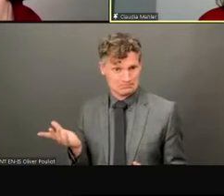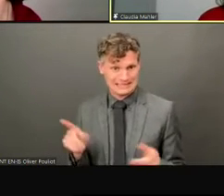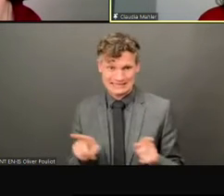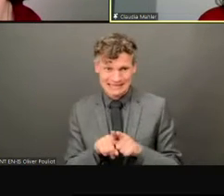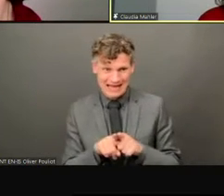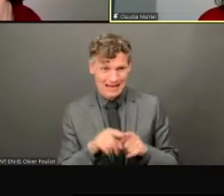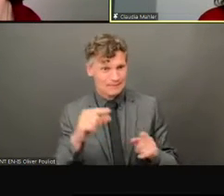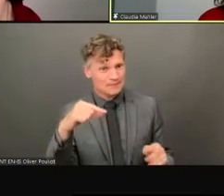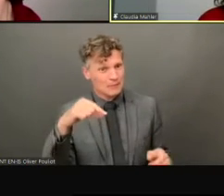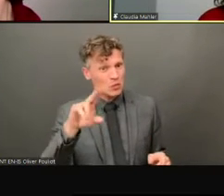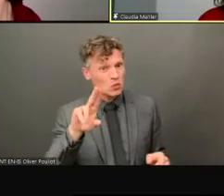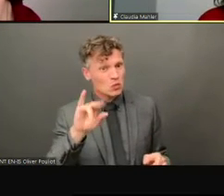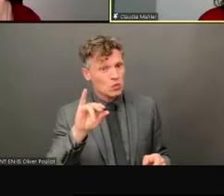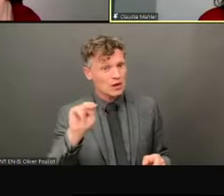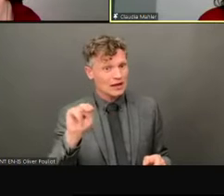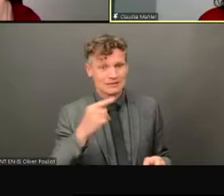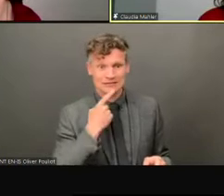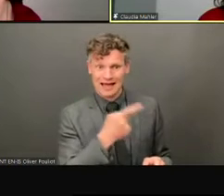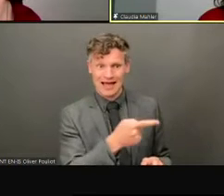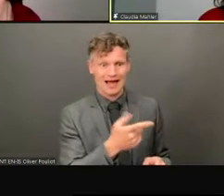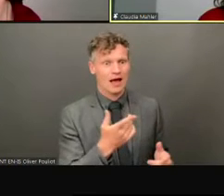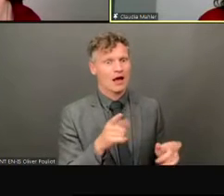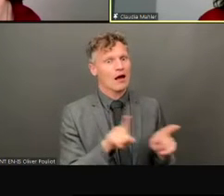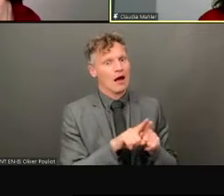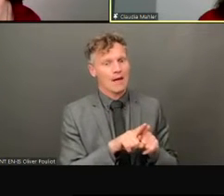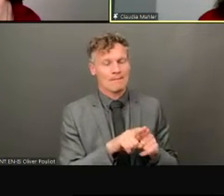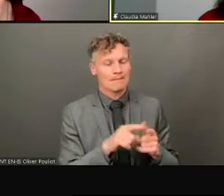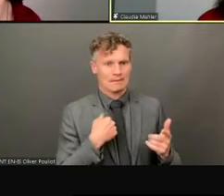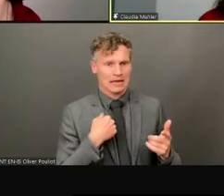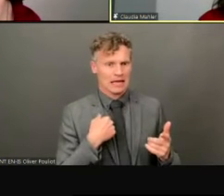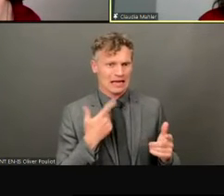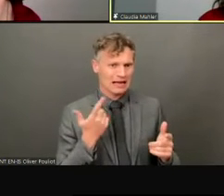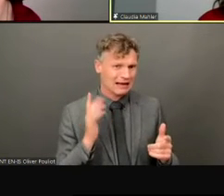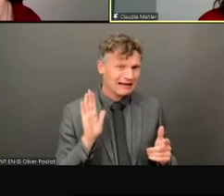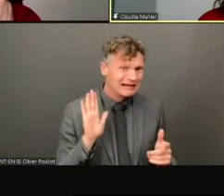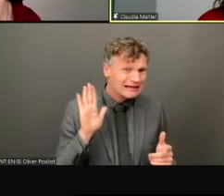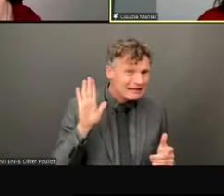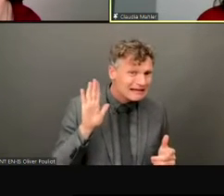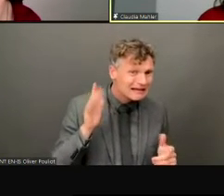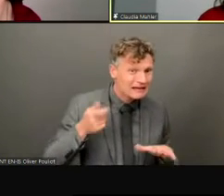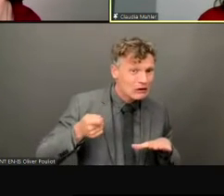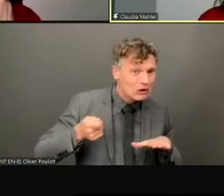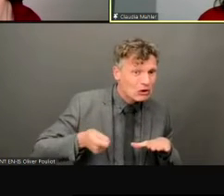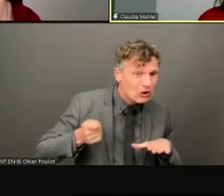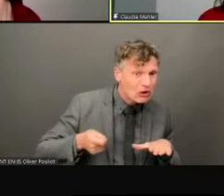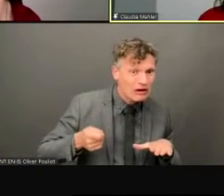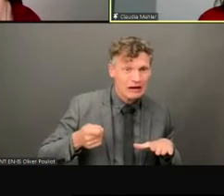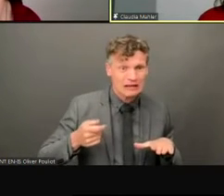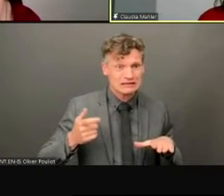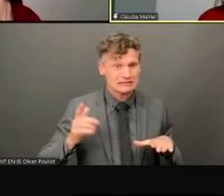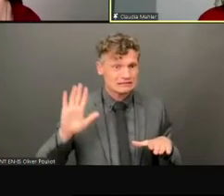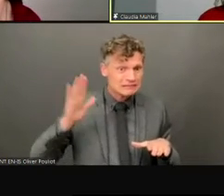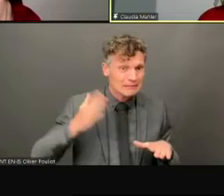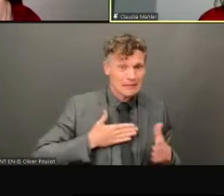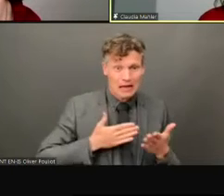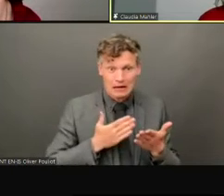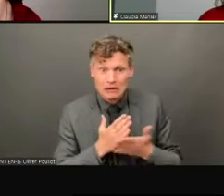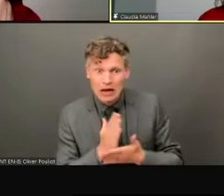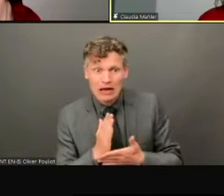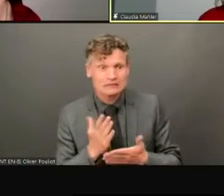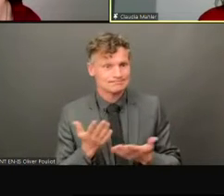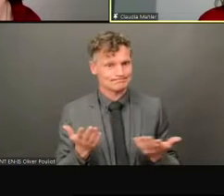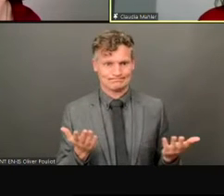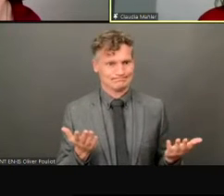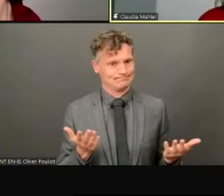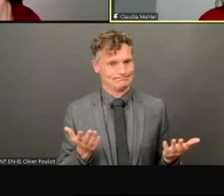to get their rights in practice, because in the end it might not work out for